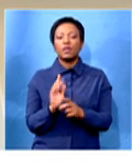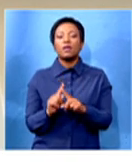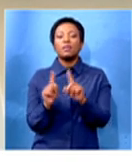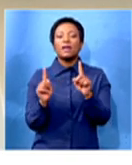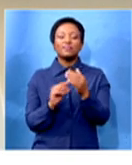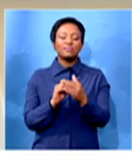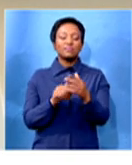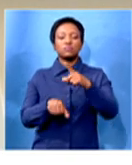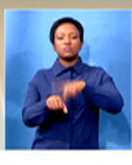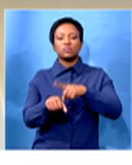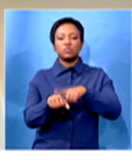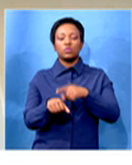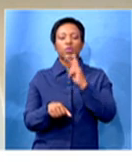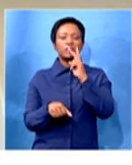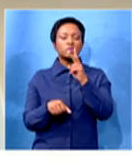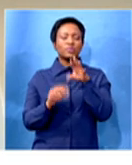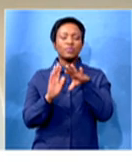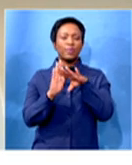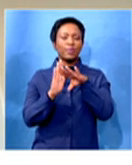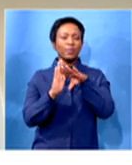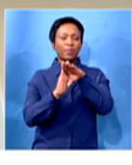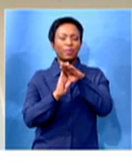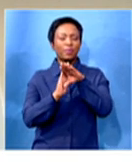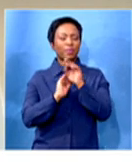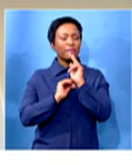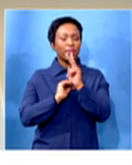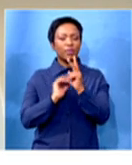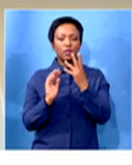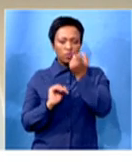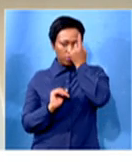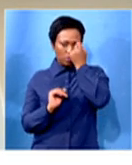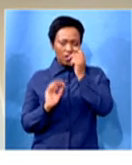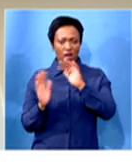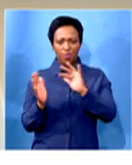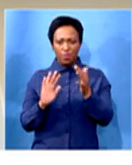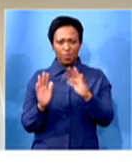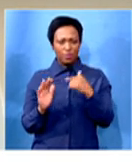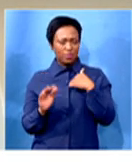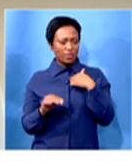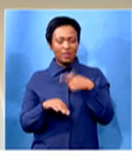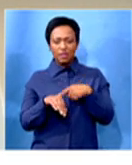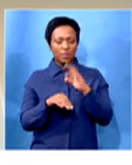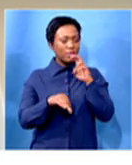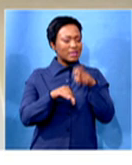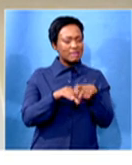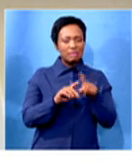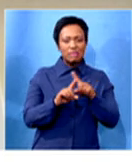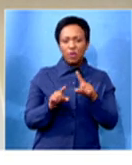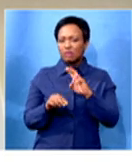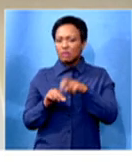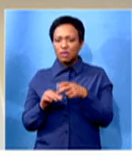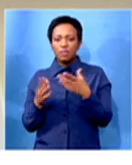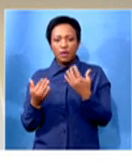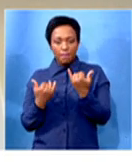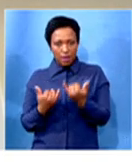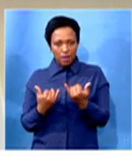time we'll look back with the retrospectoscope and be able to really understand what was needed and what wasn't. But in the heat of the moment, I